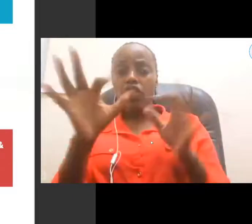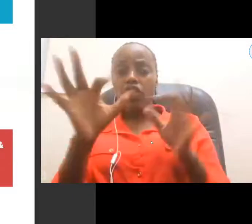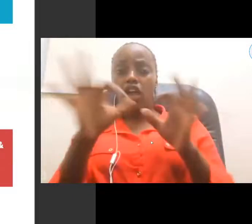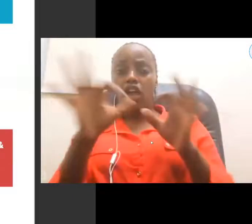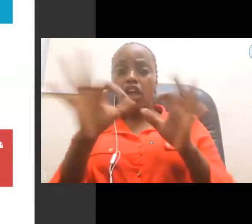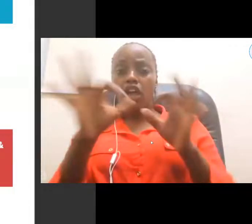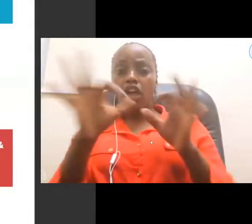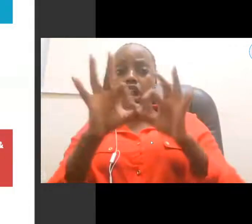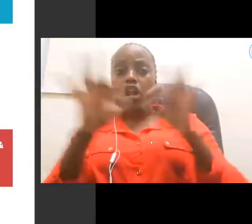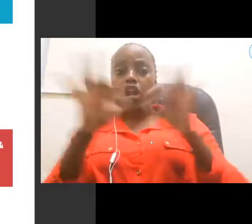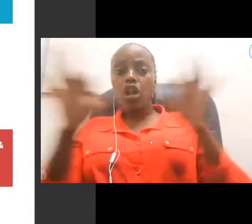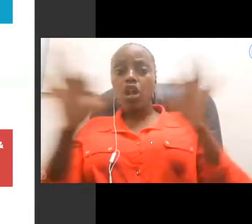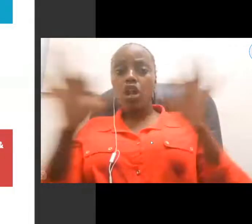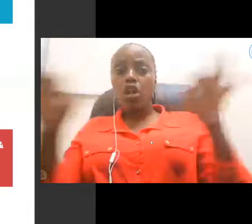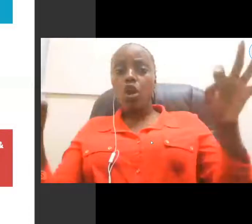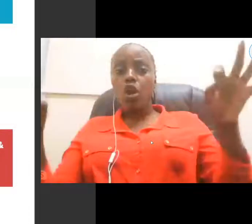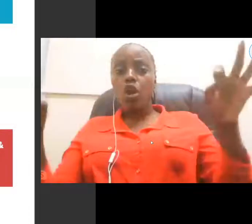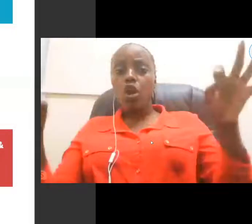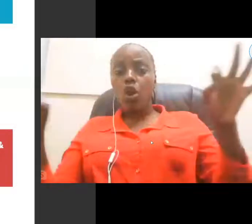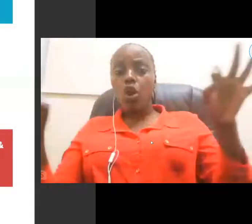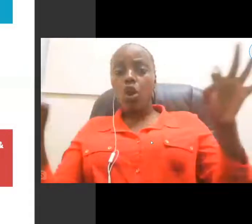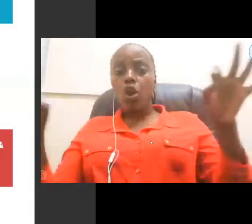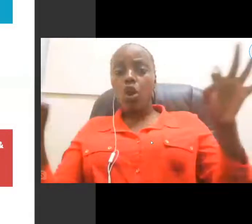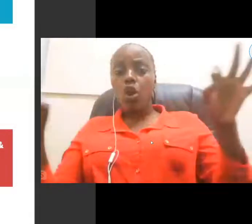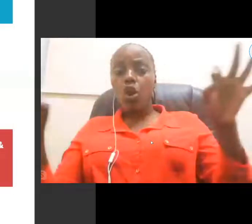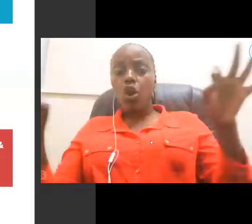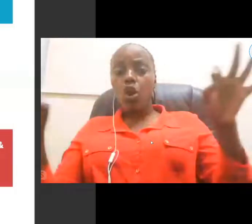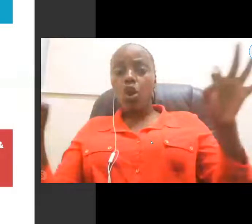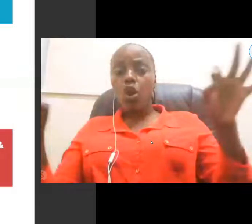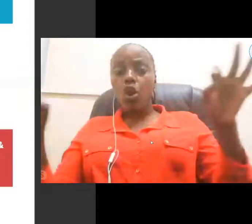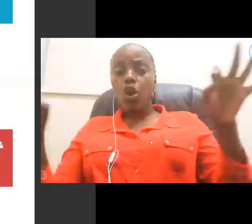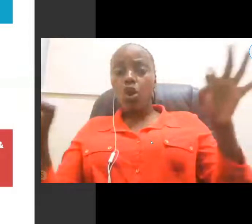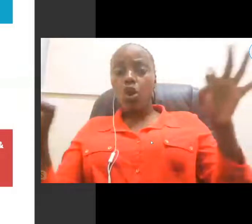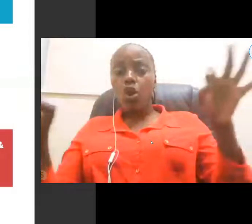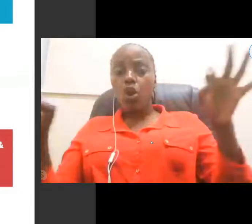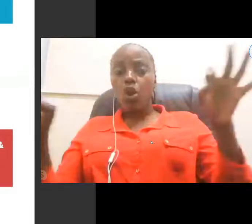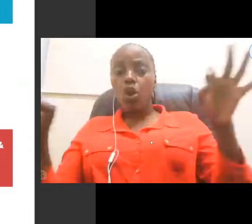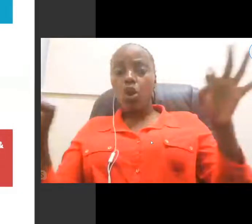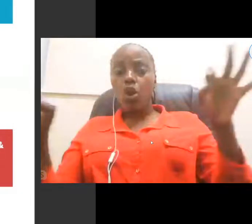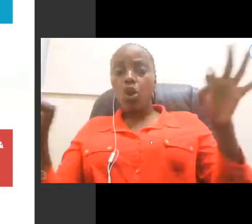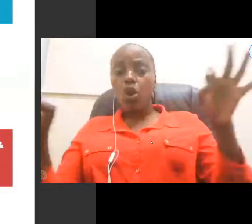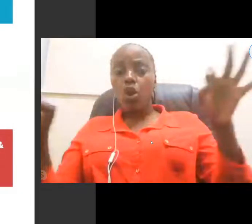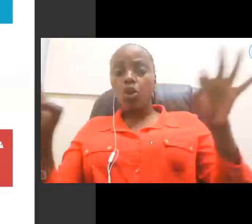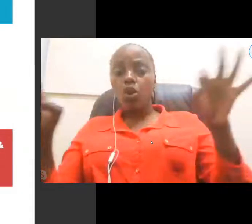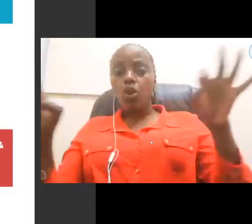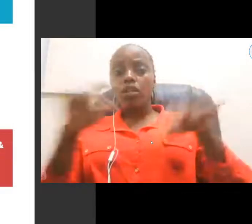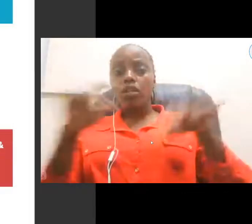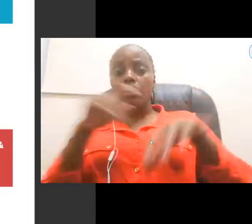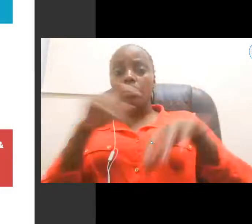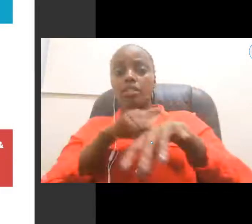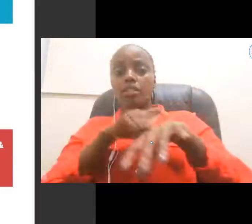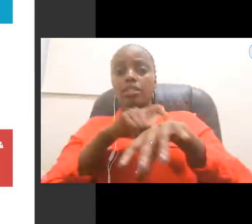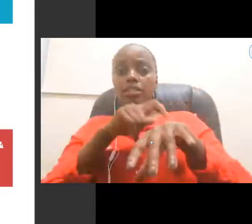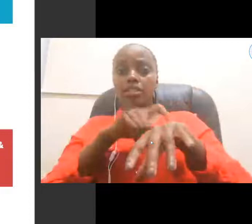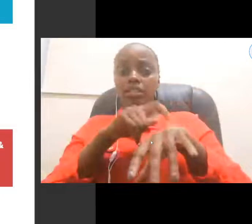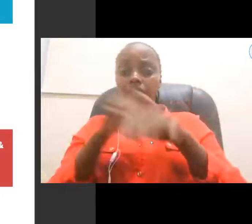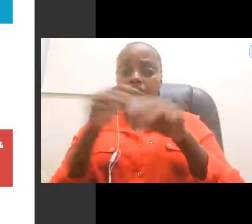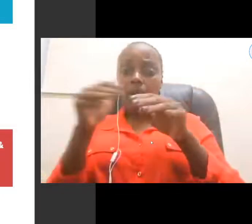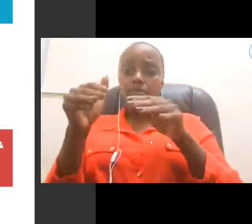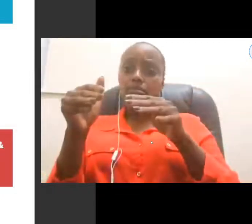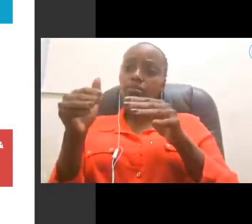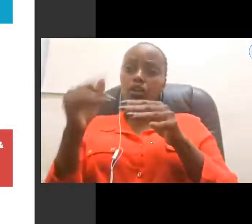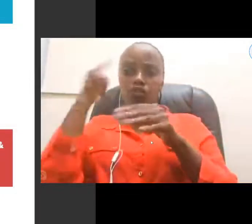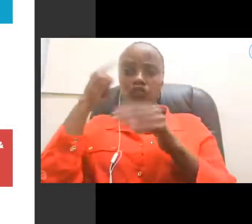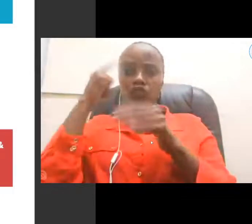will be up to the CSO Forum or the management whether we want to launch the strategy. Can I move to the next